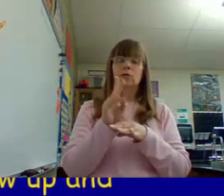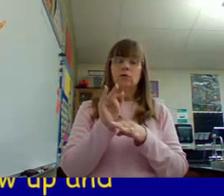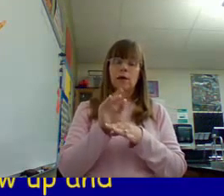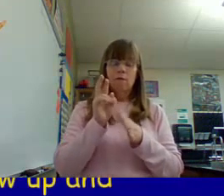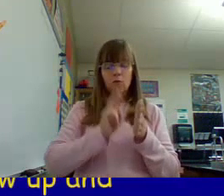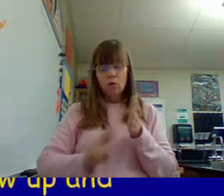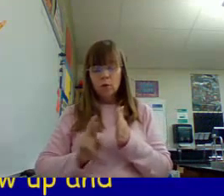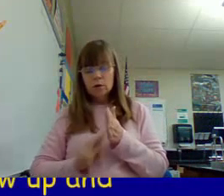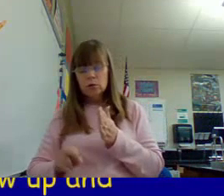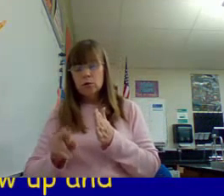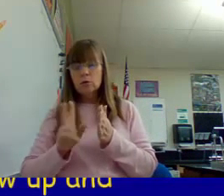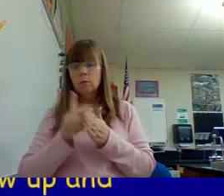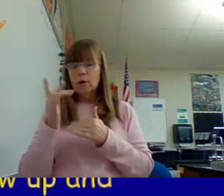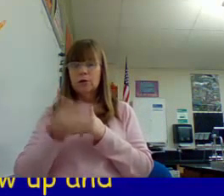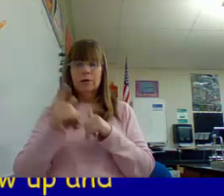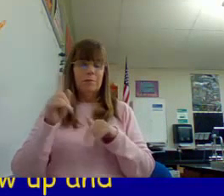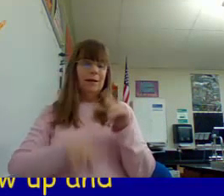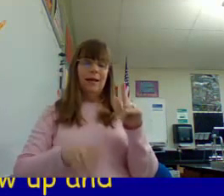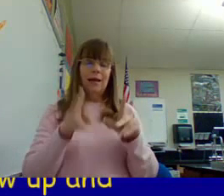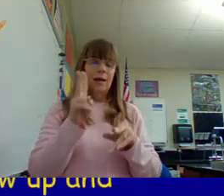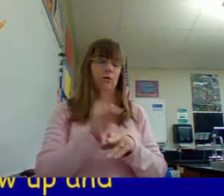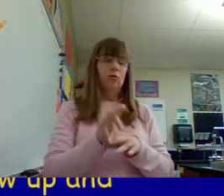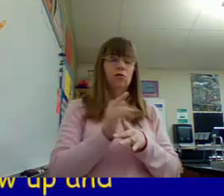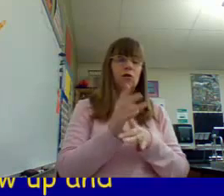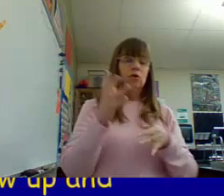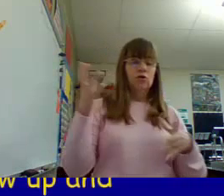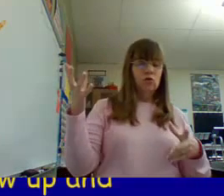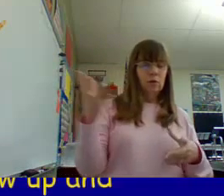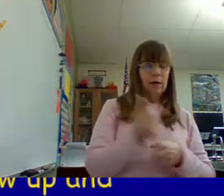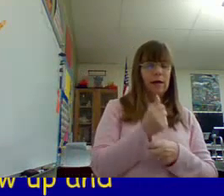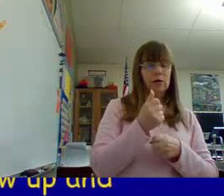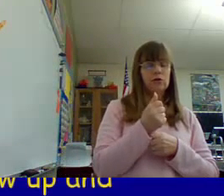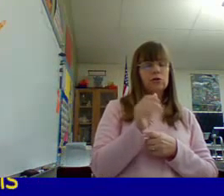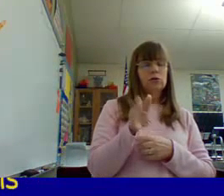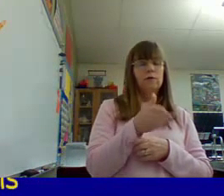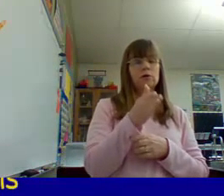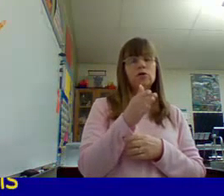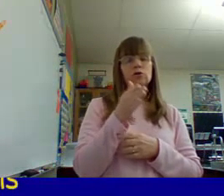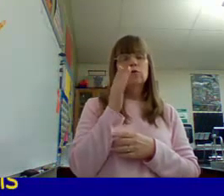research projects, but they can't use it to catch large amounts of fish to sell.